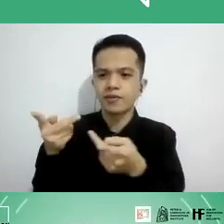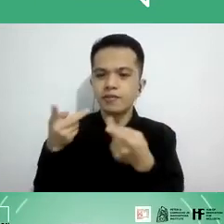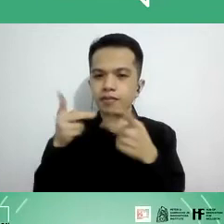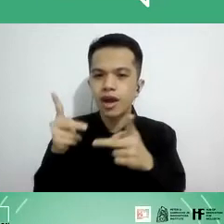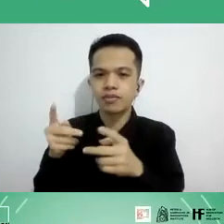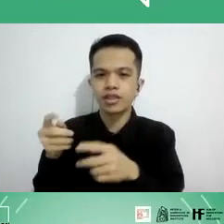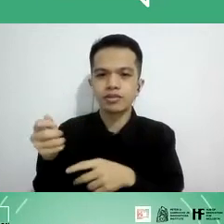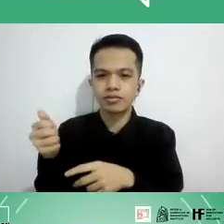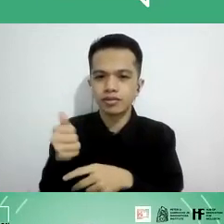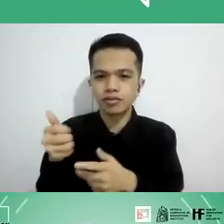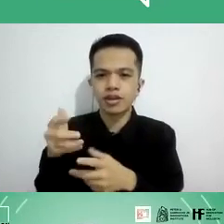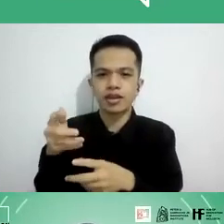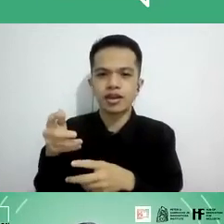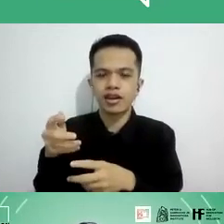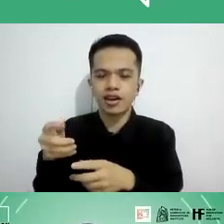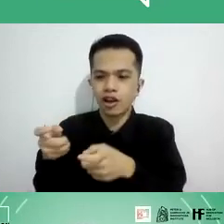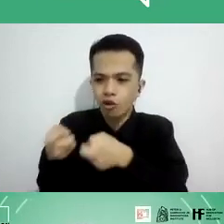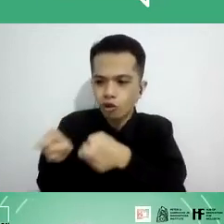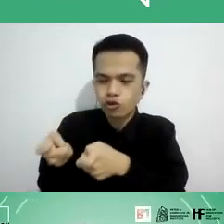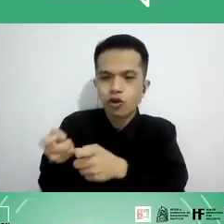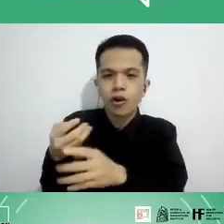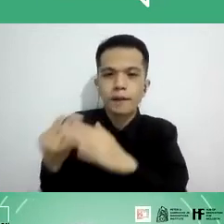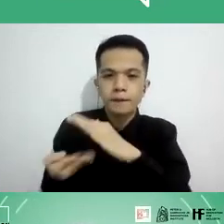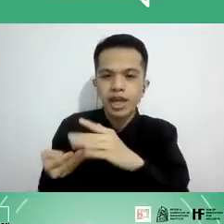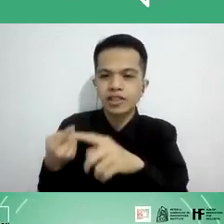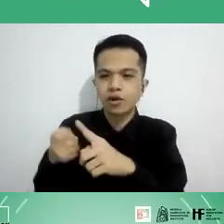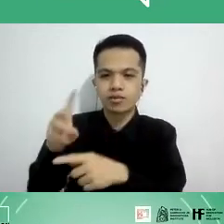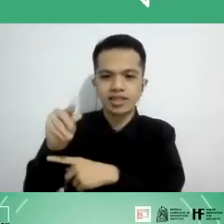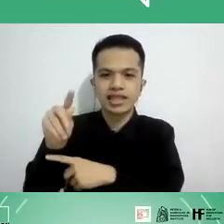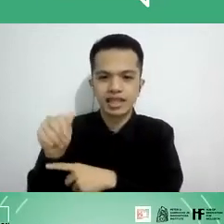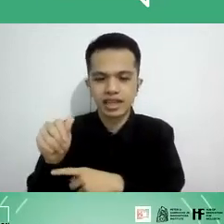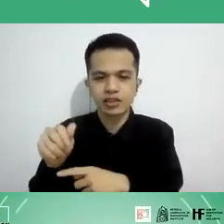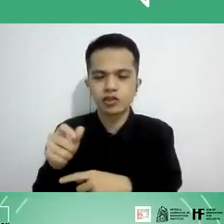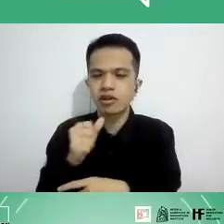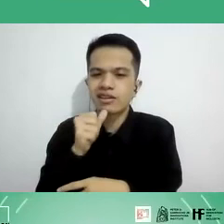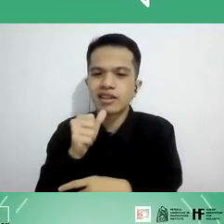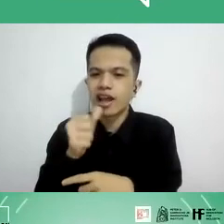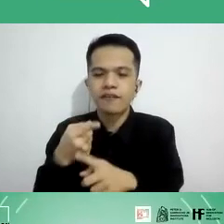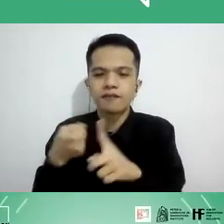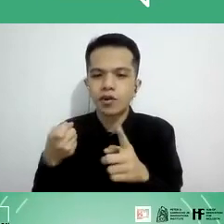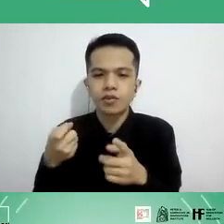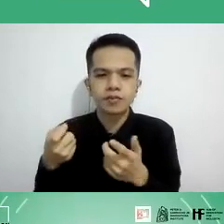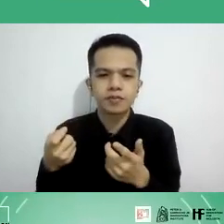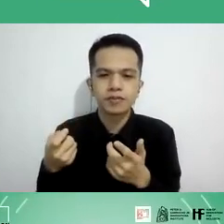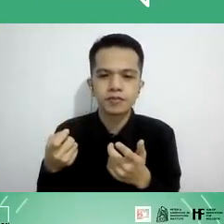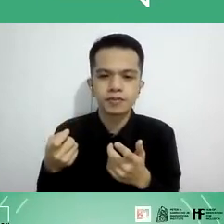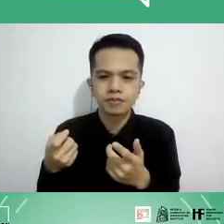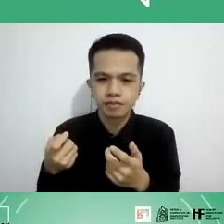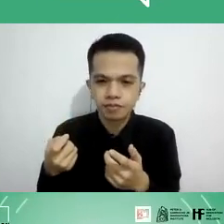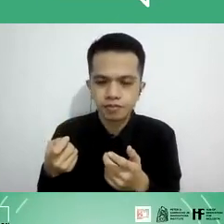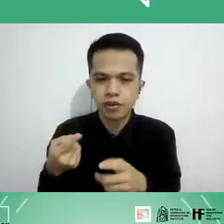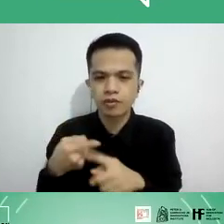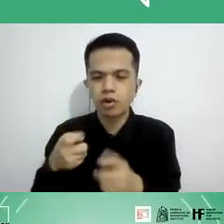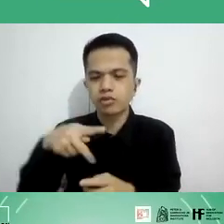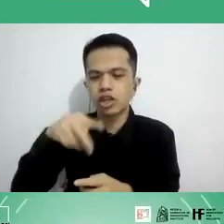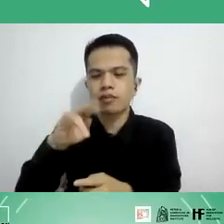is part and controlled based off the data needed, meaning it's not just driven by profit margins or